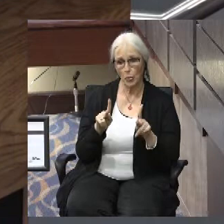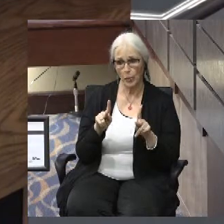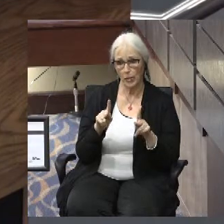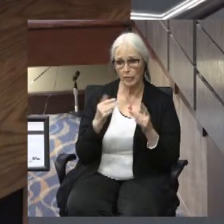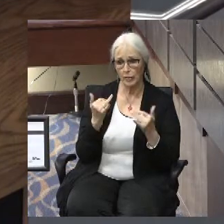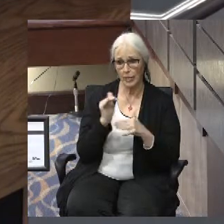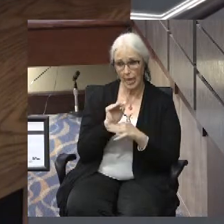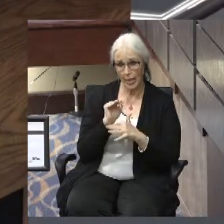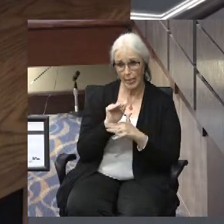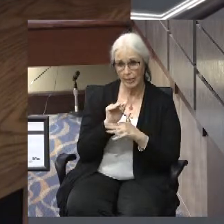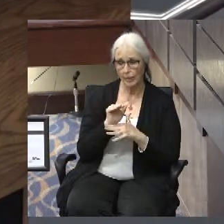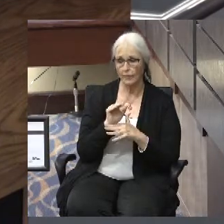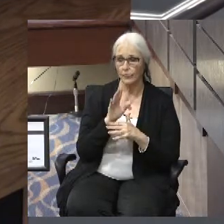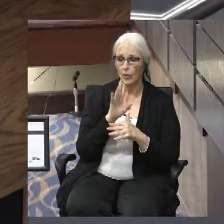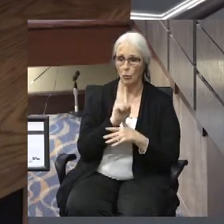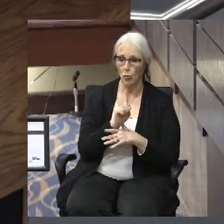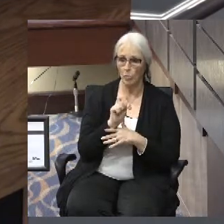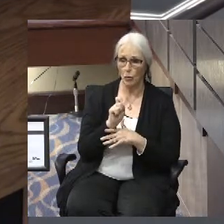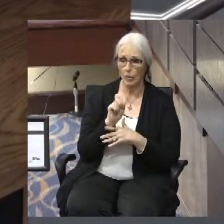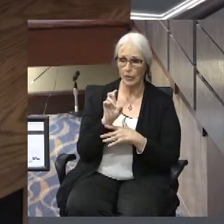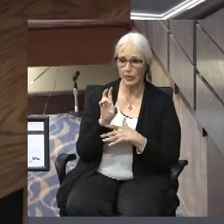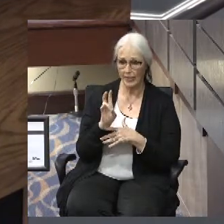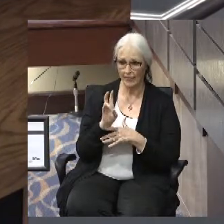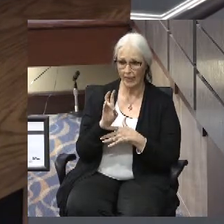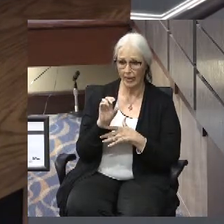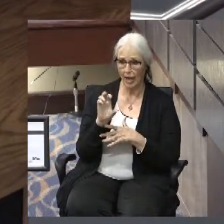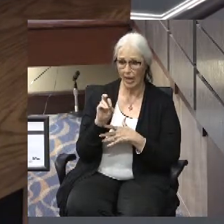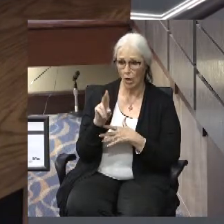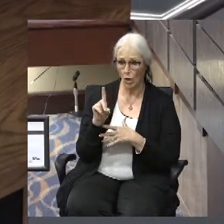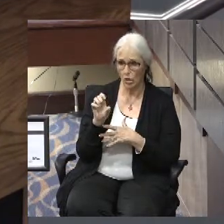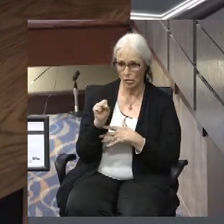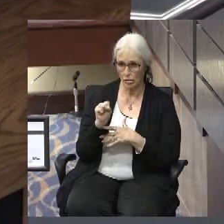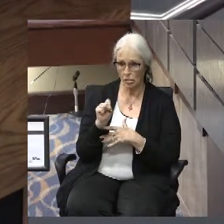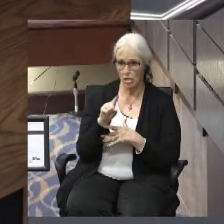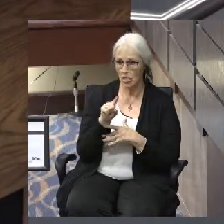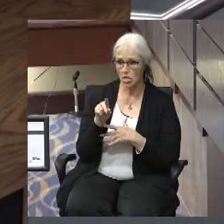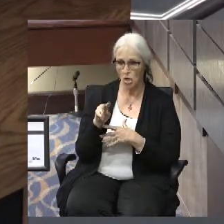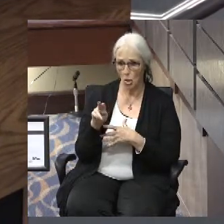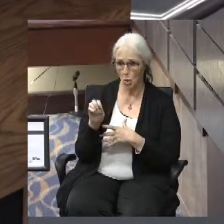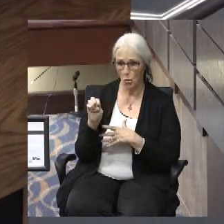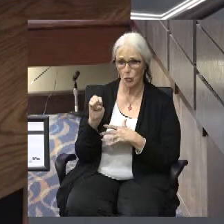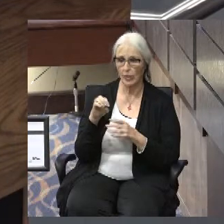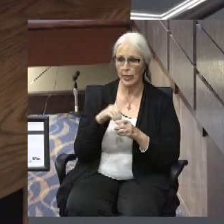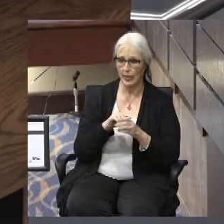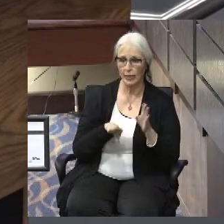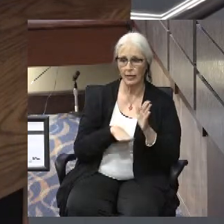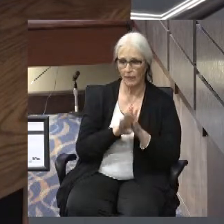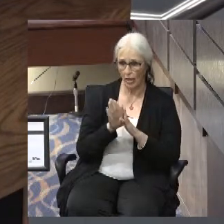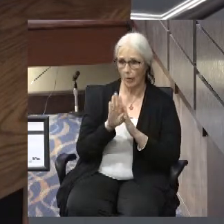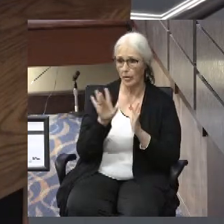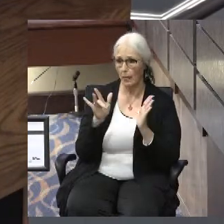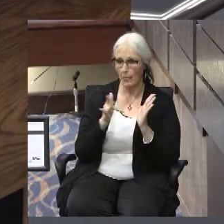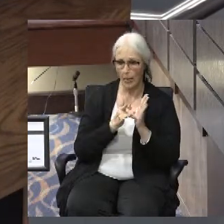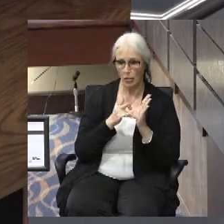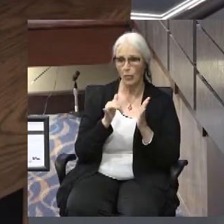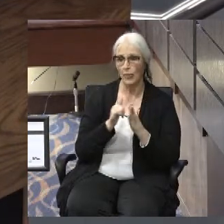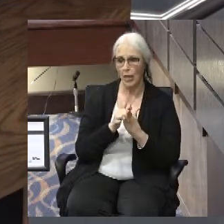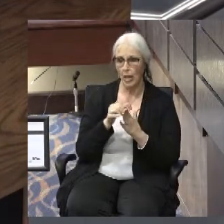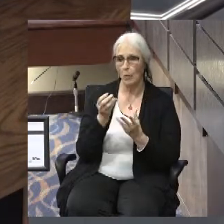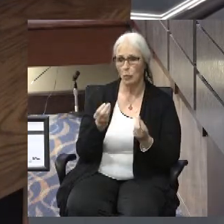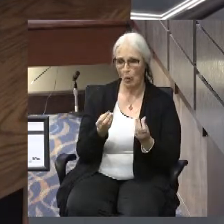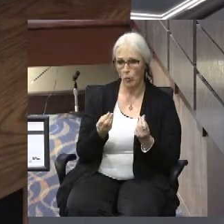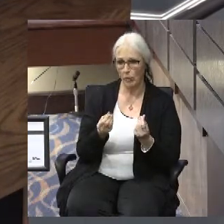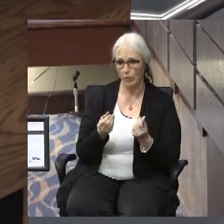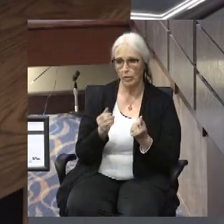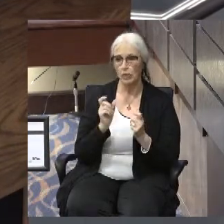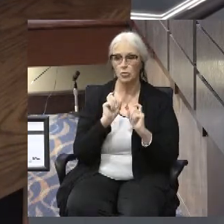tonight is the 1.7 acres that's zone M2 that's undeveloped, which is in the middle of the property. I did